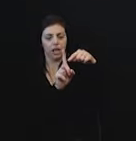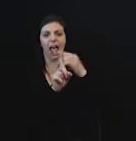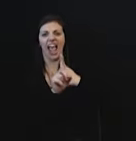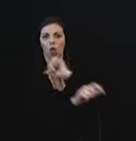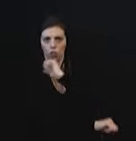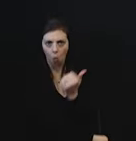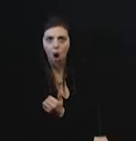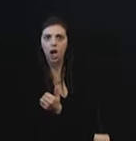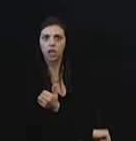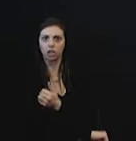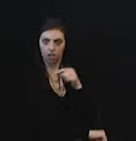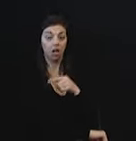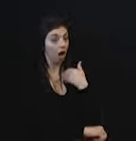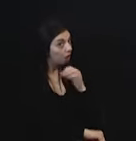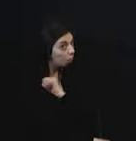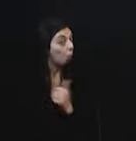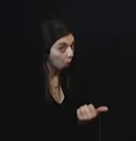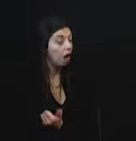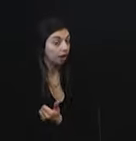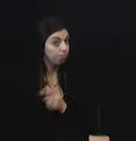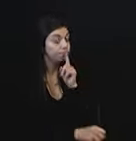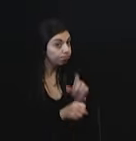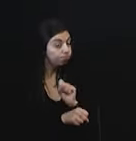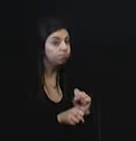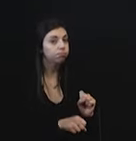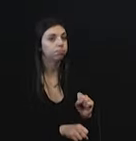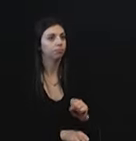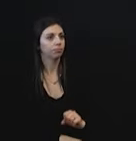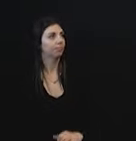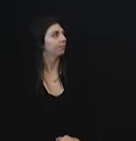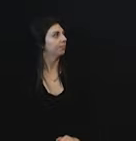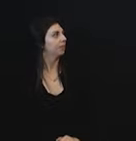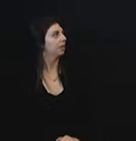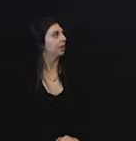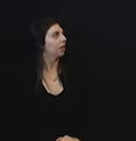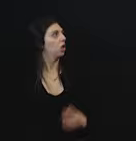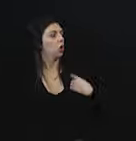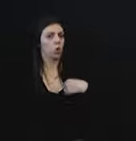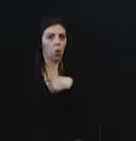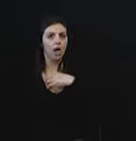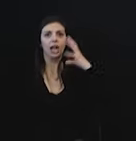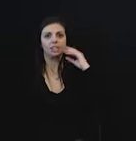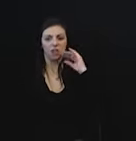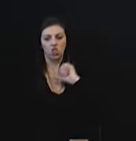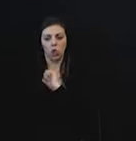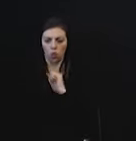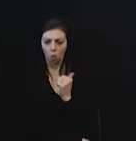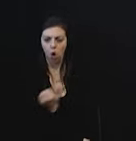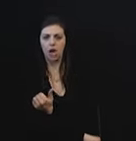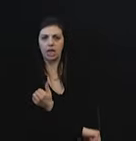some authority. Say authority. That's right. We experience authority in